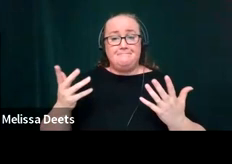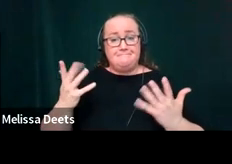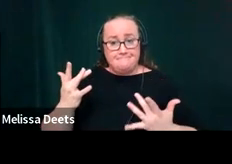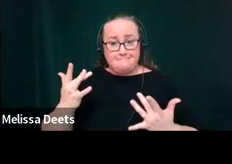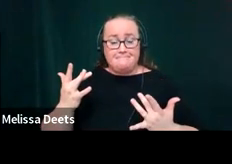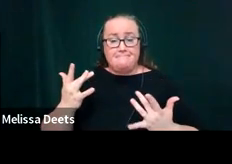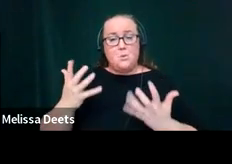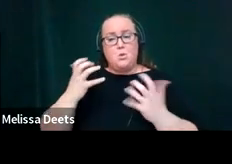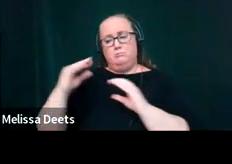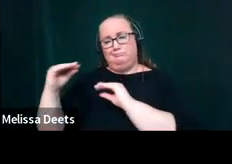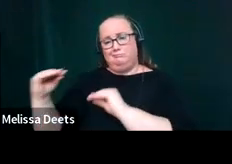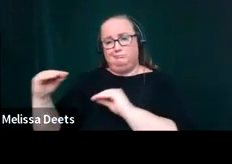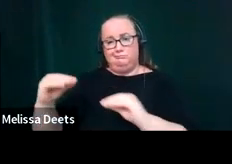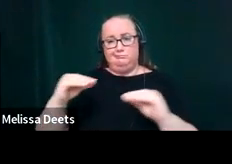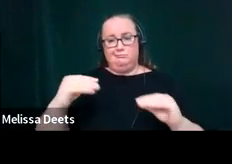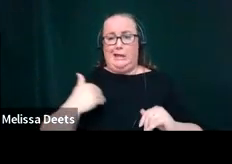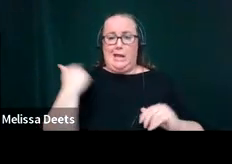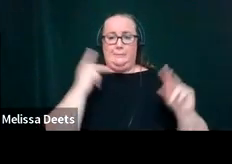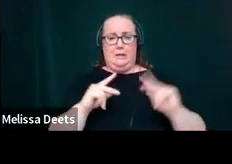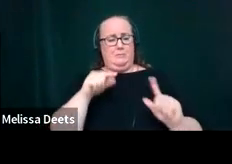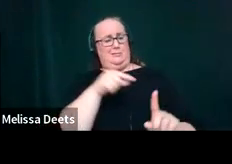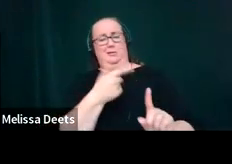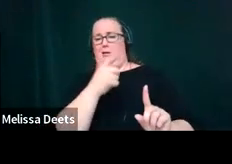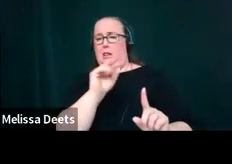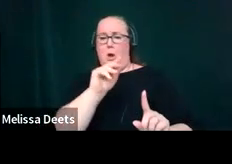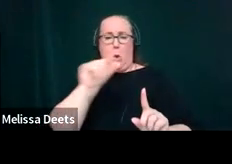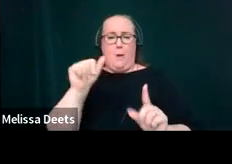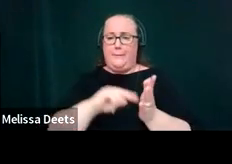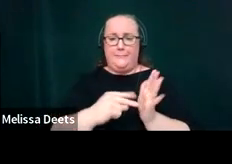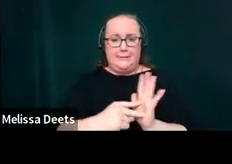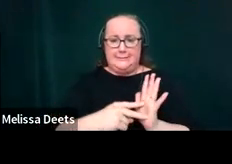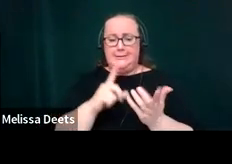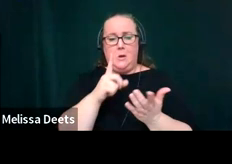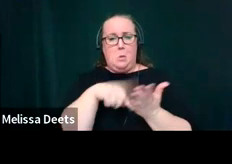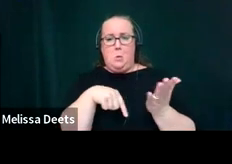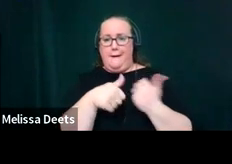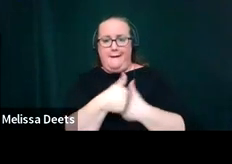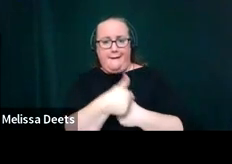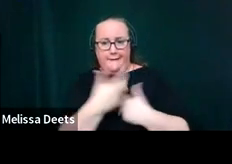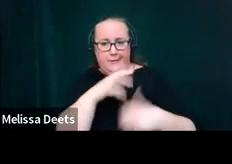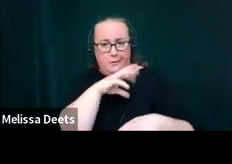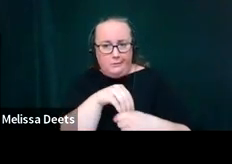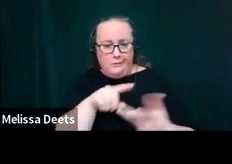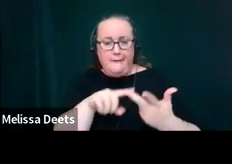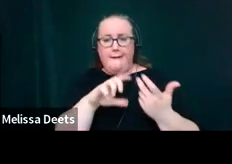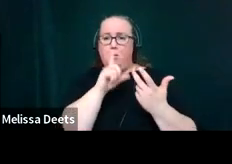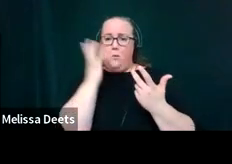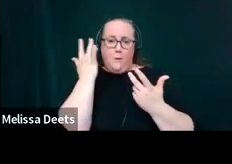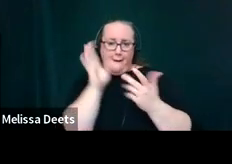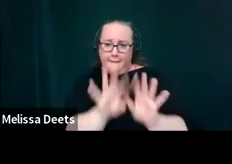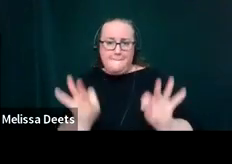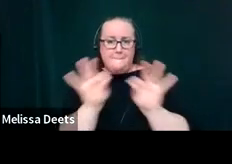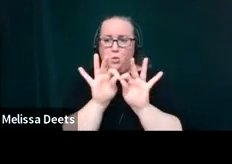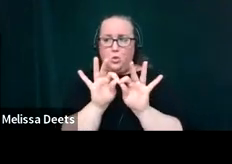teach these youngsters about what glaucoma is, what dangers it presents, and how important it is to get